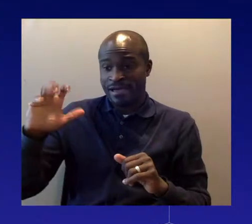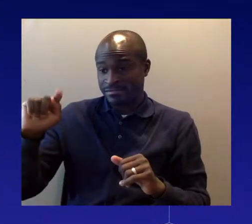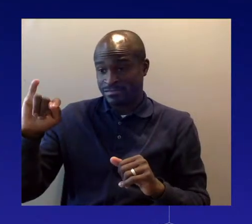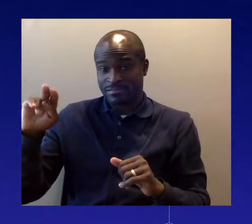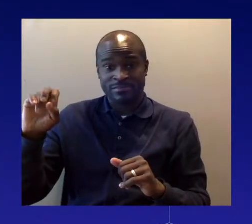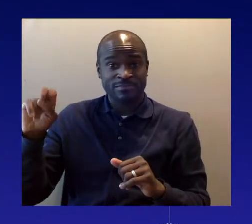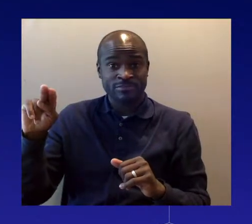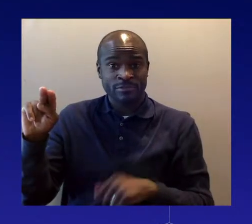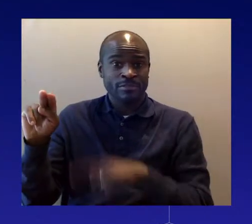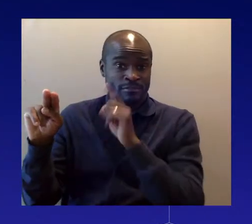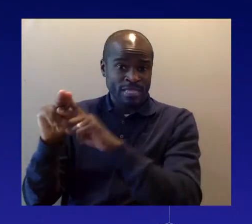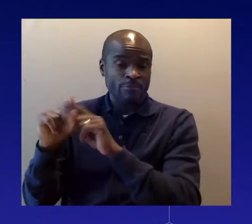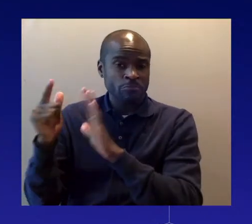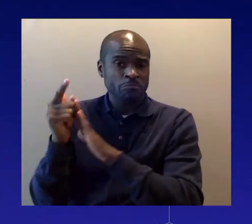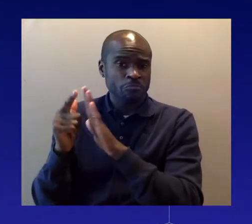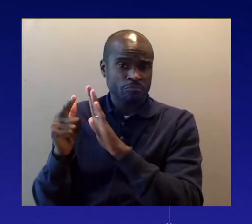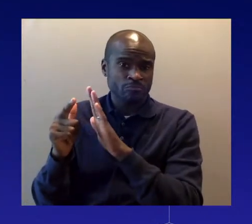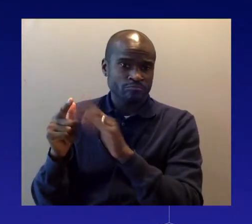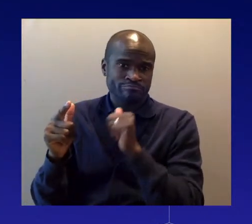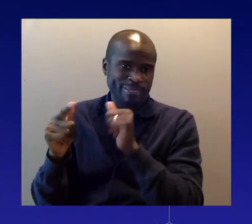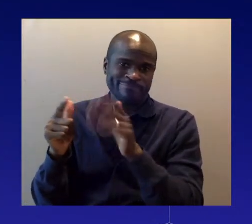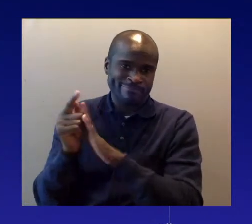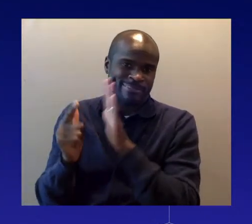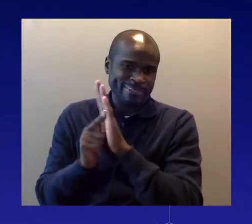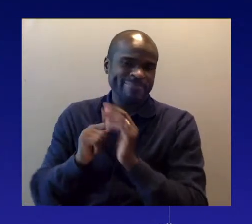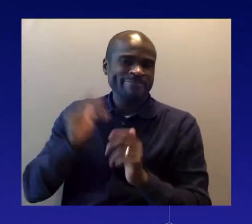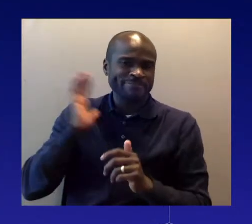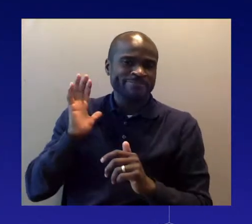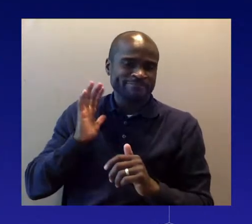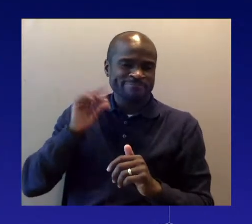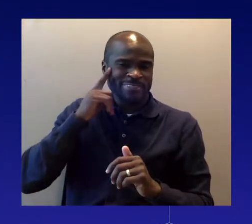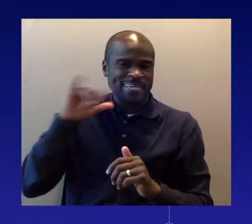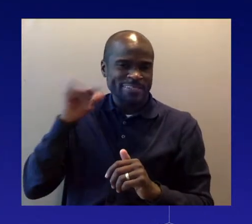referendum. So what they changed their strategies about recruitment for the